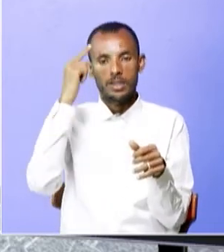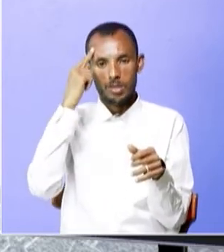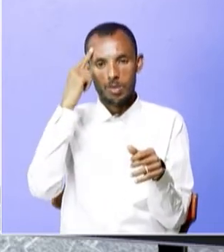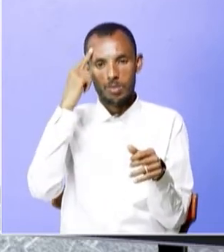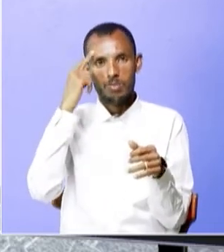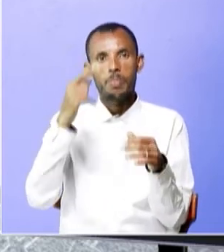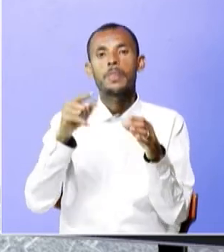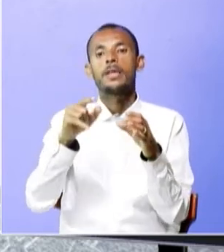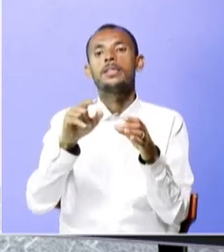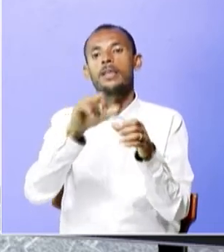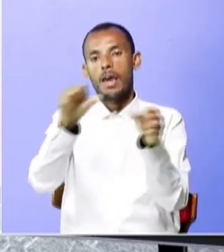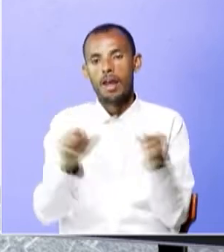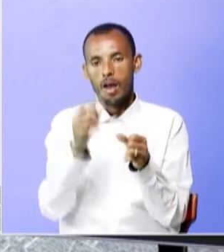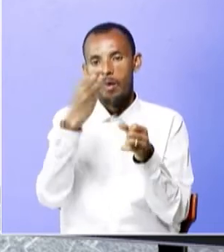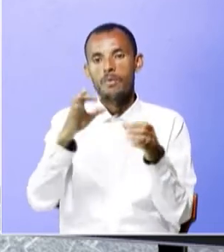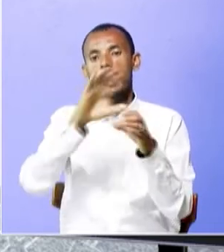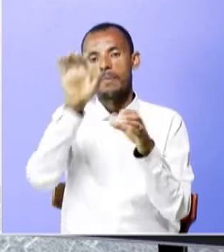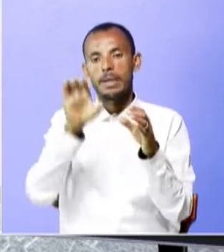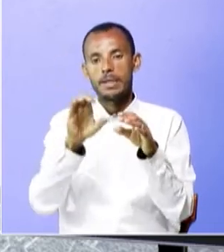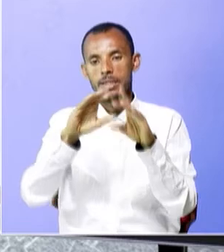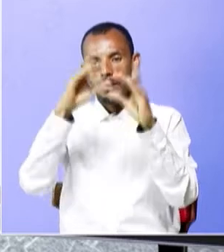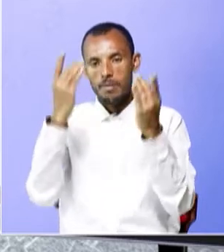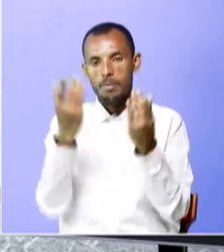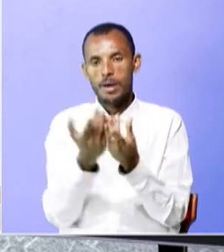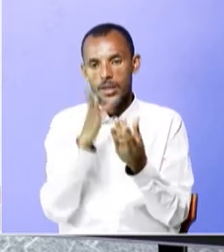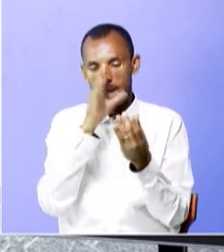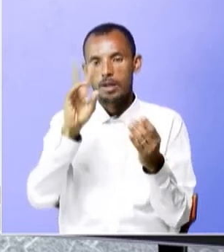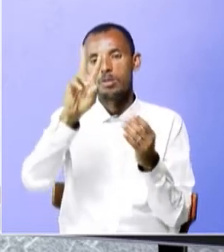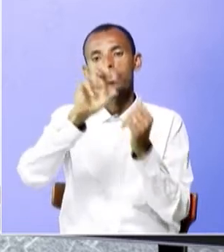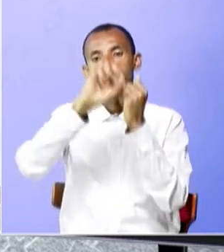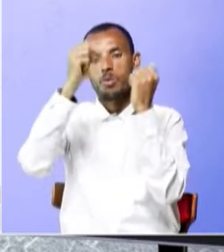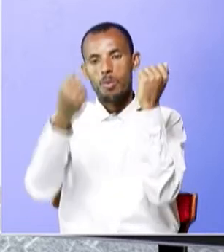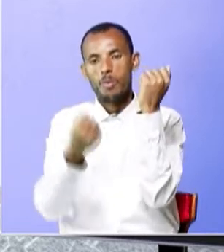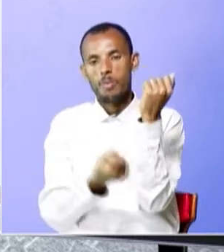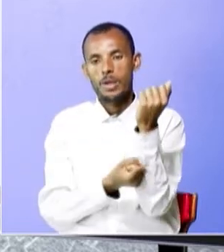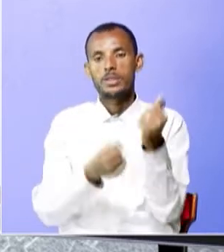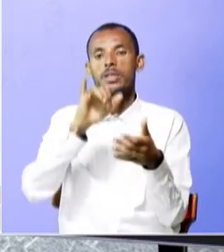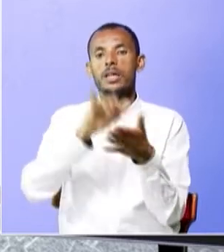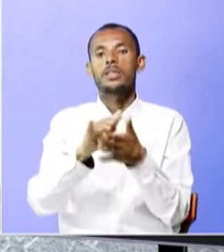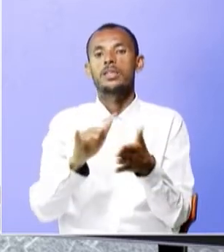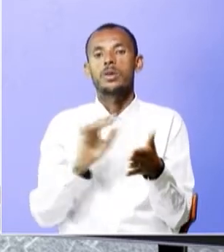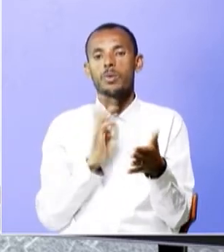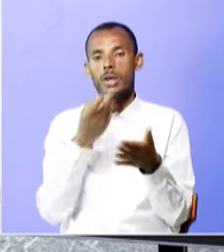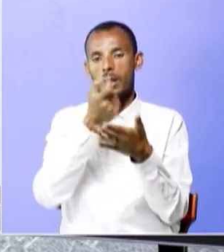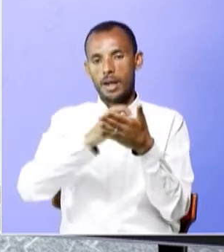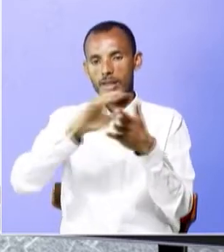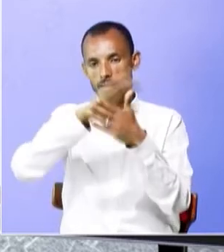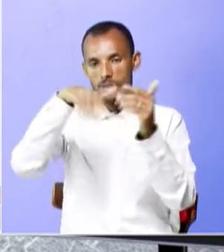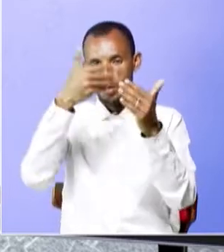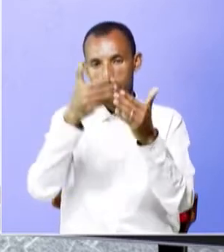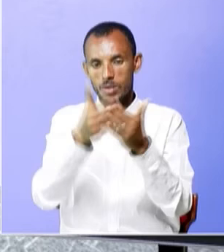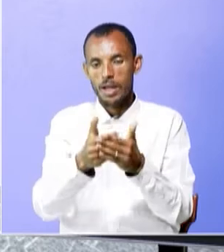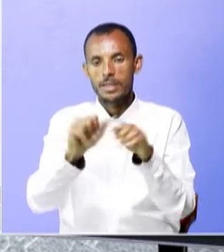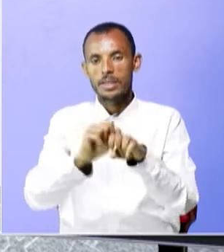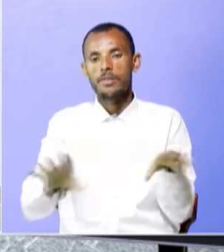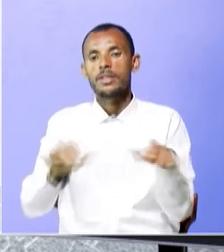the curved part and the area of the two bases. That's why we write the total surface area